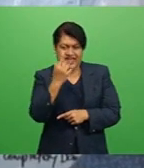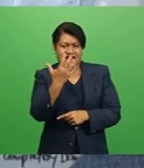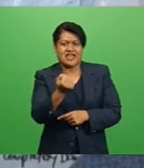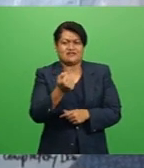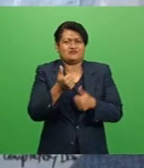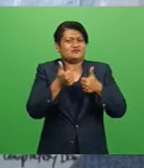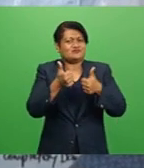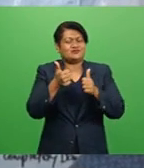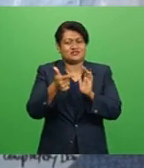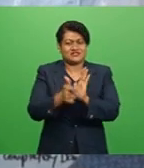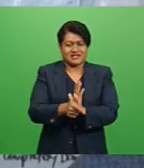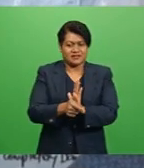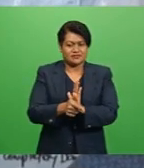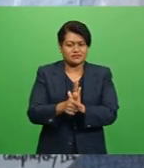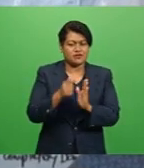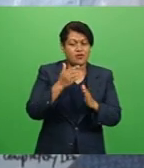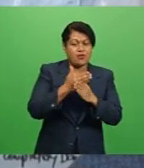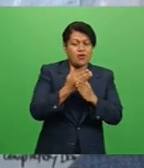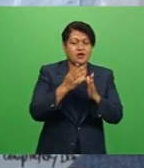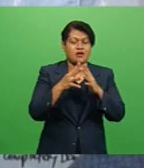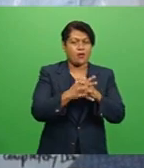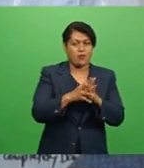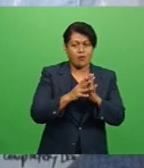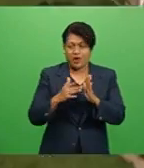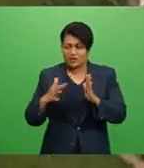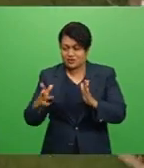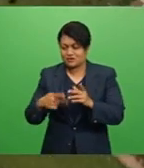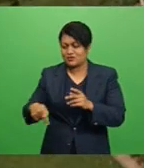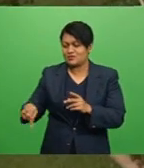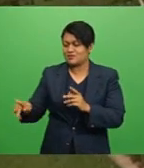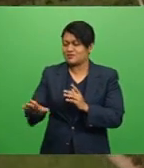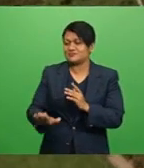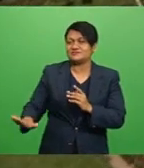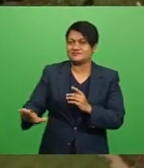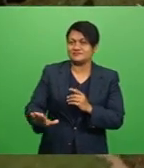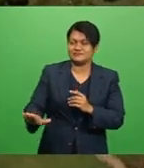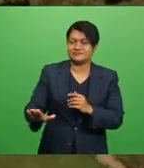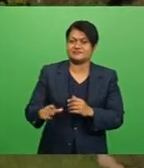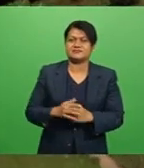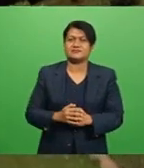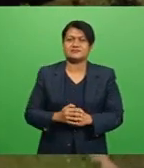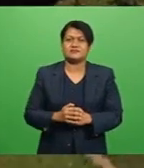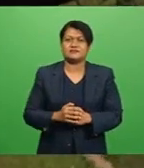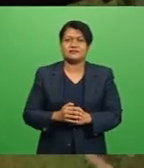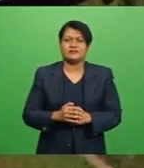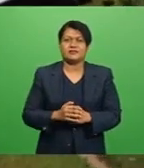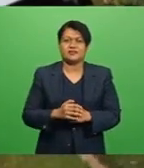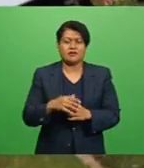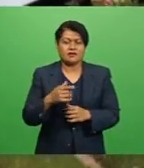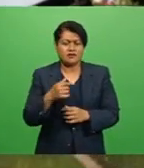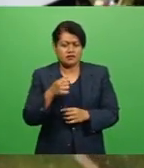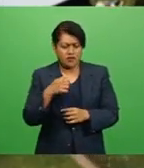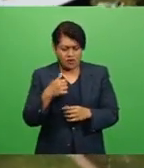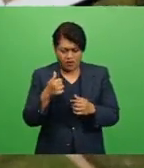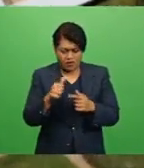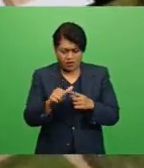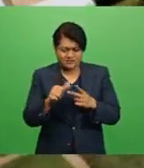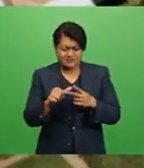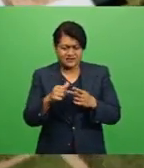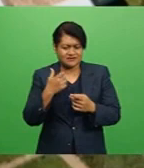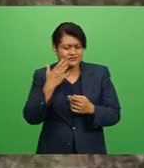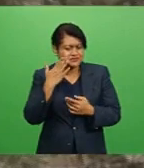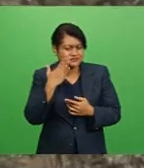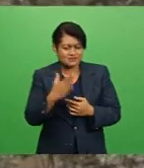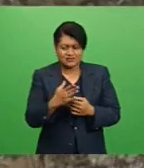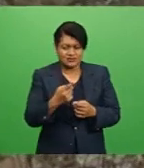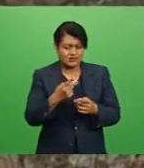on the Wainunu areas. Rainima has also acknowledged the 2 organizations Lifelight and